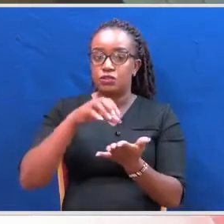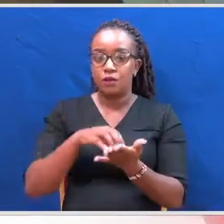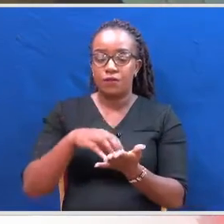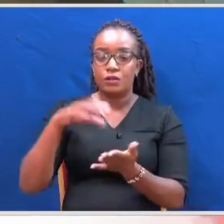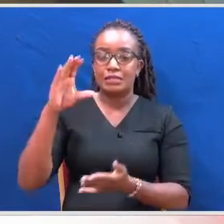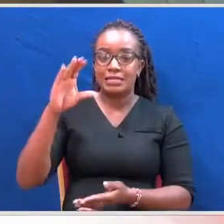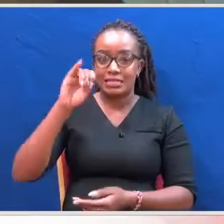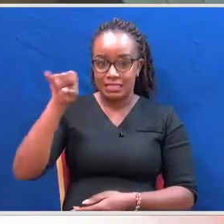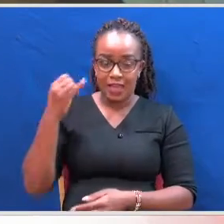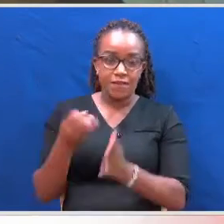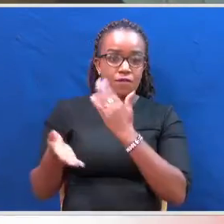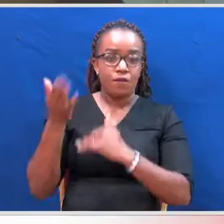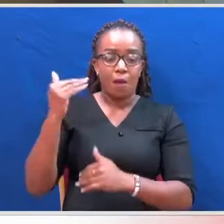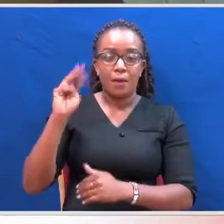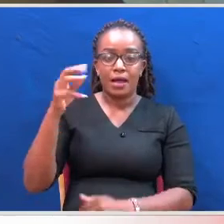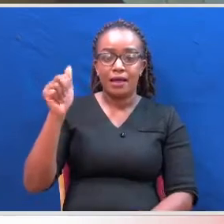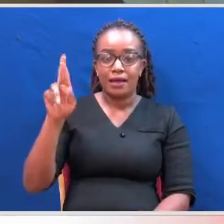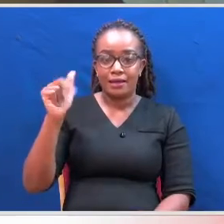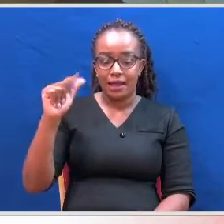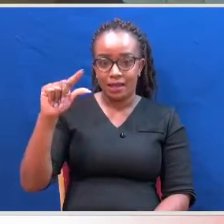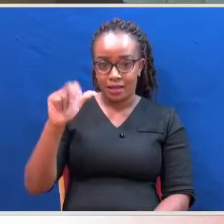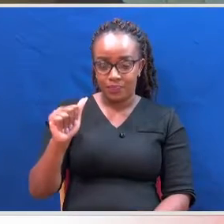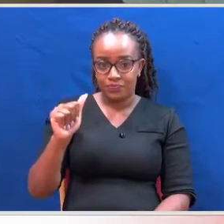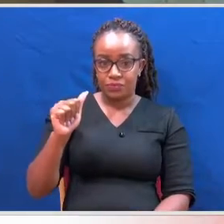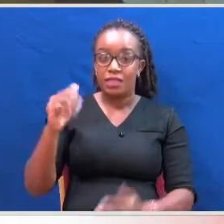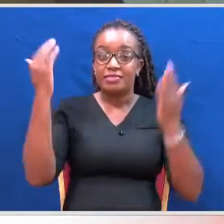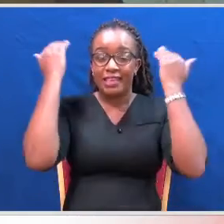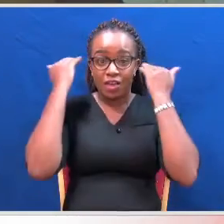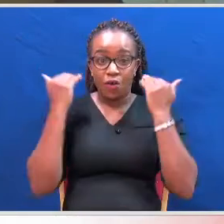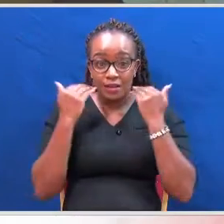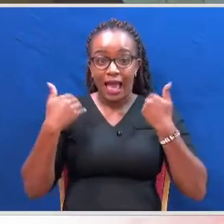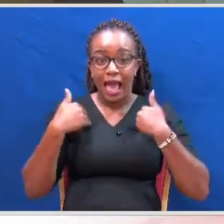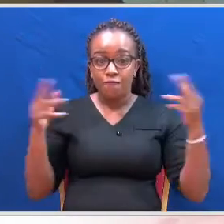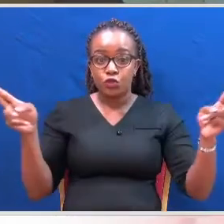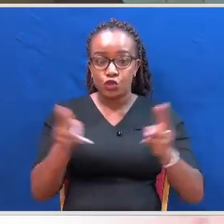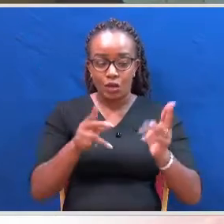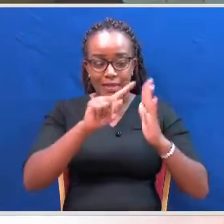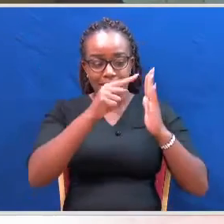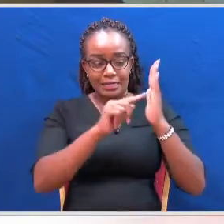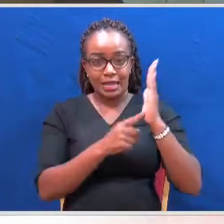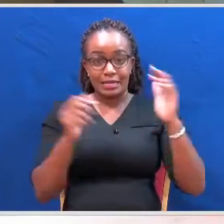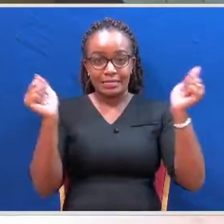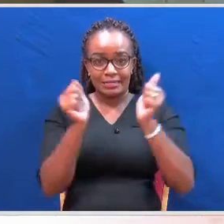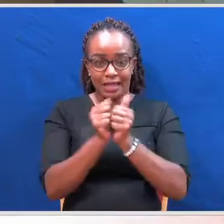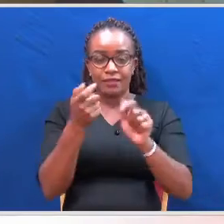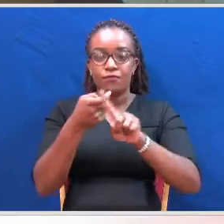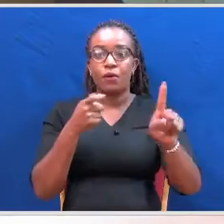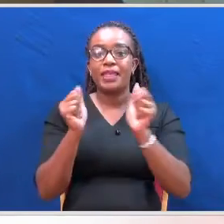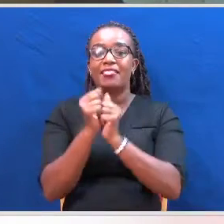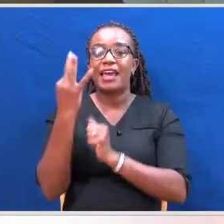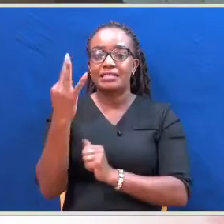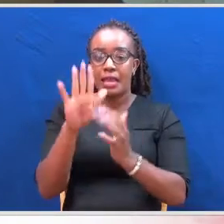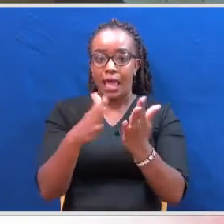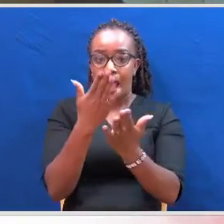to gather steam. The Judicial Service Commission has so far shortlisted 10 out of the 13 applicants who had